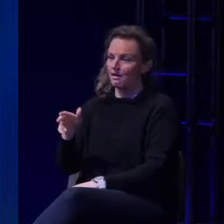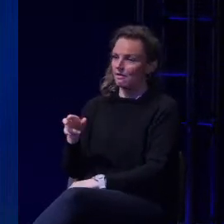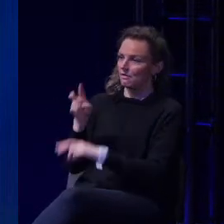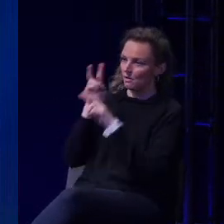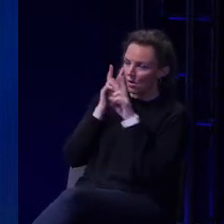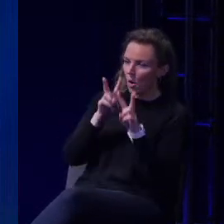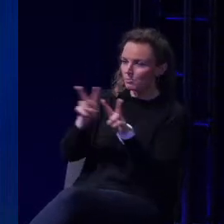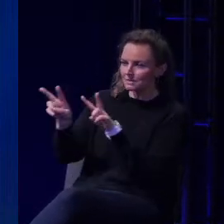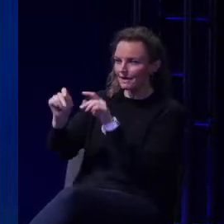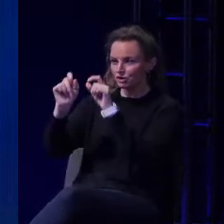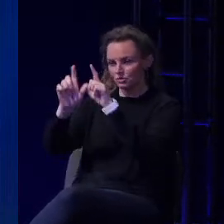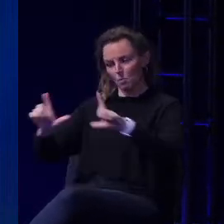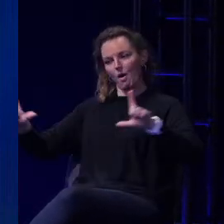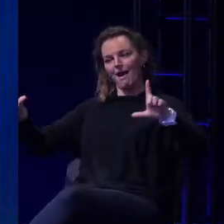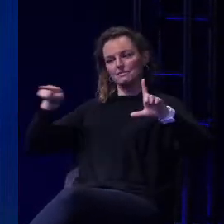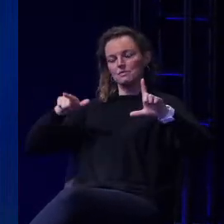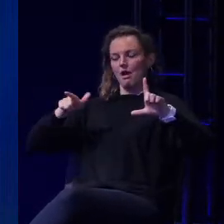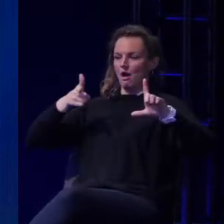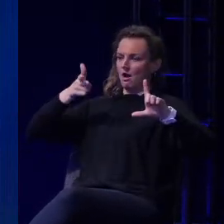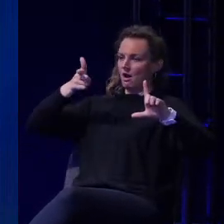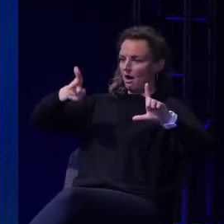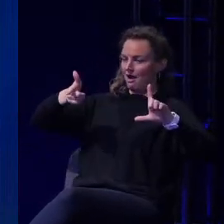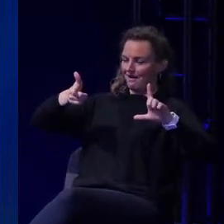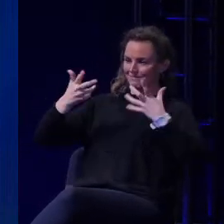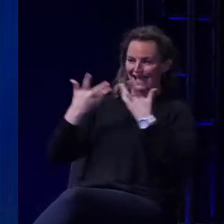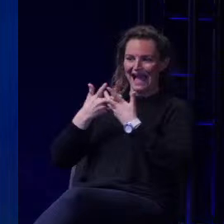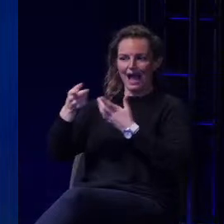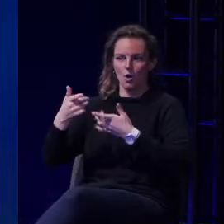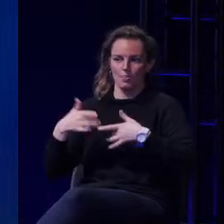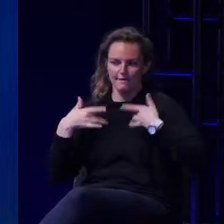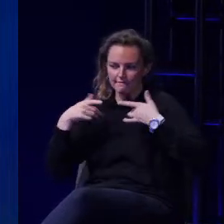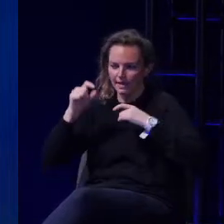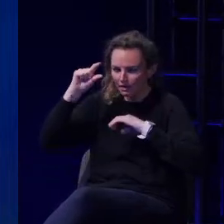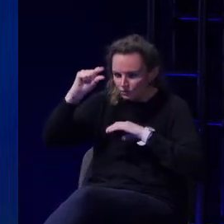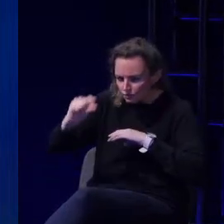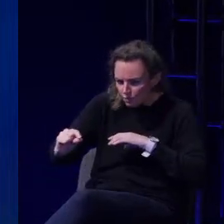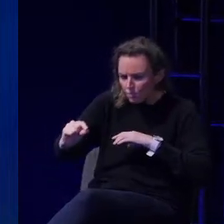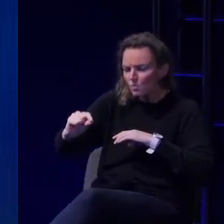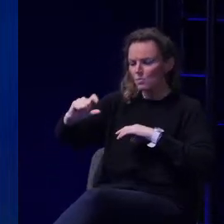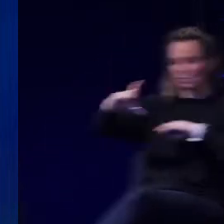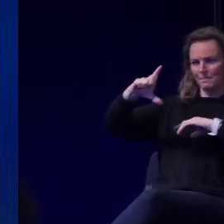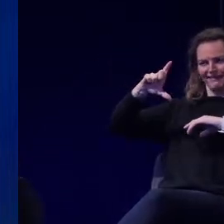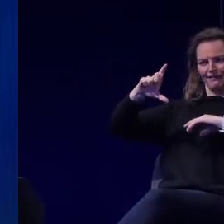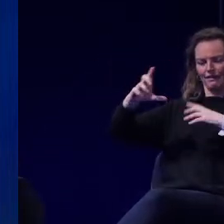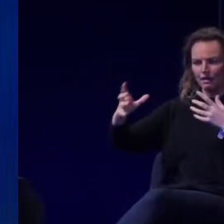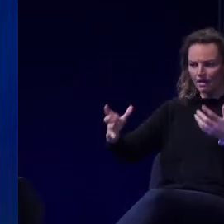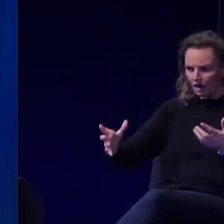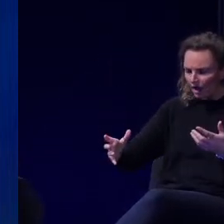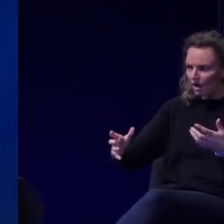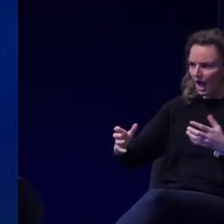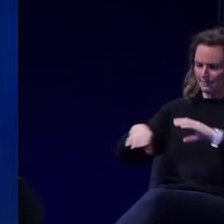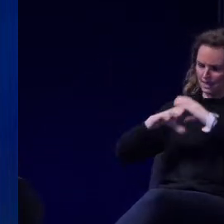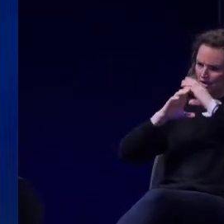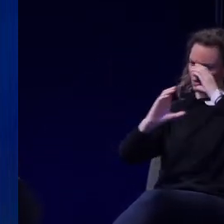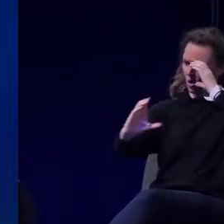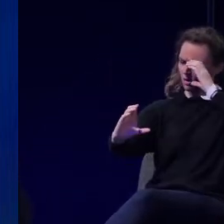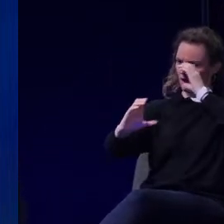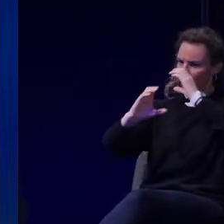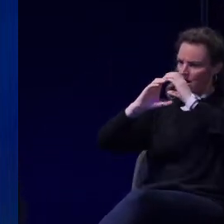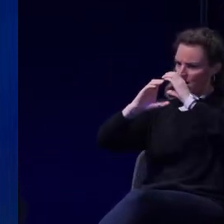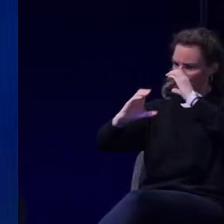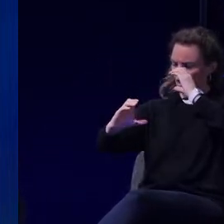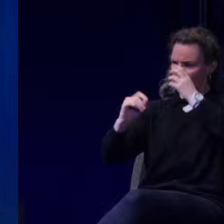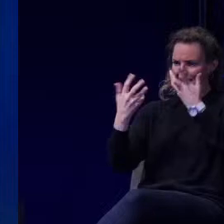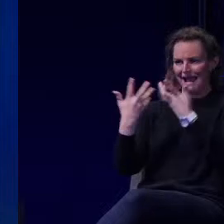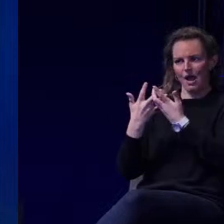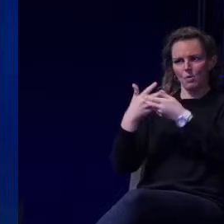wider angle, how that makes that subject feel, and then if you're observing them on a longer lens, how it affects the